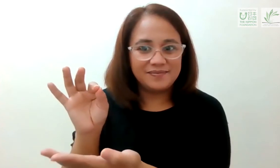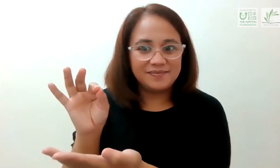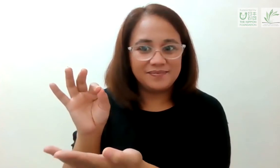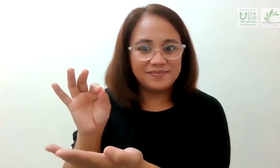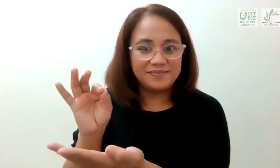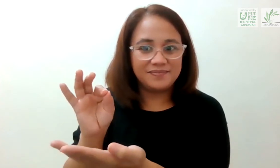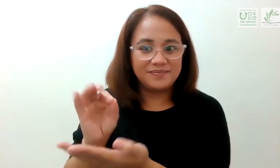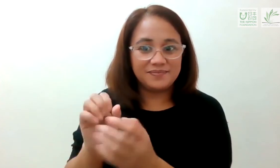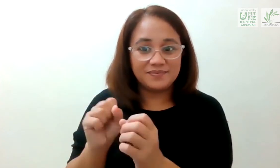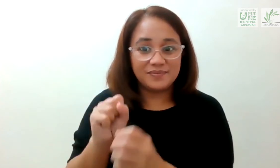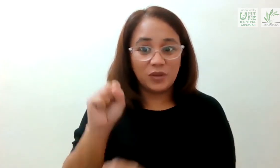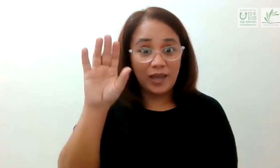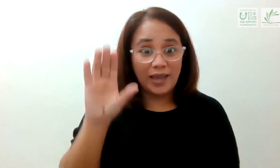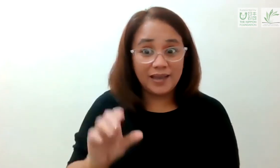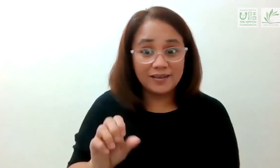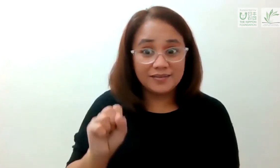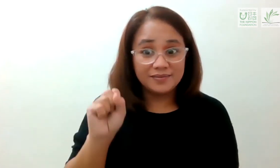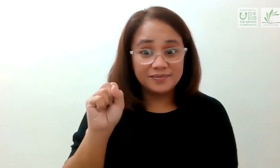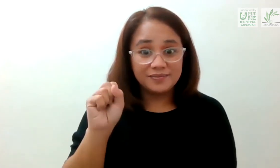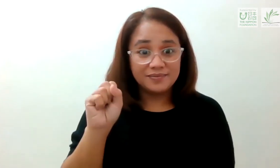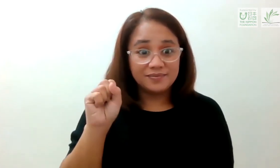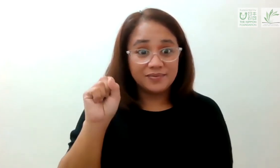Okay.